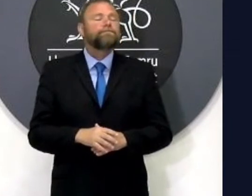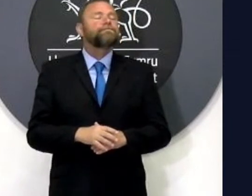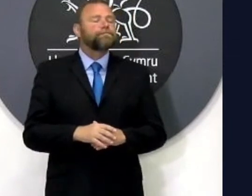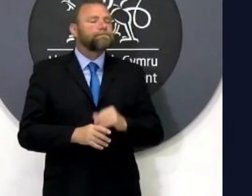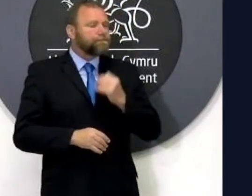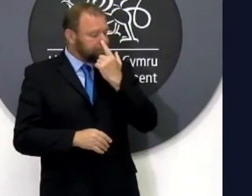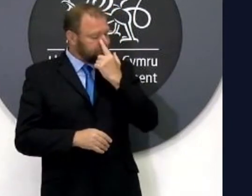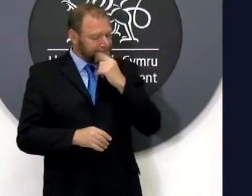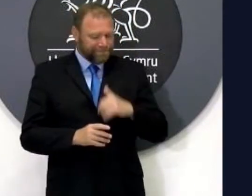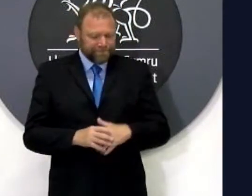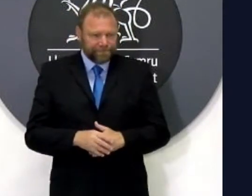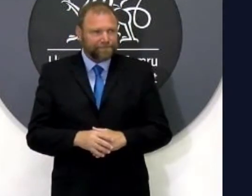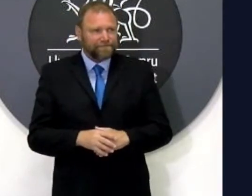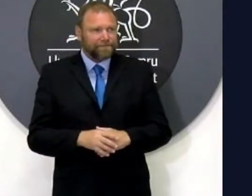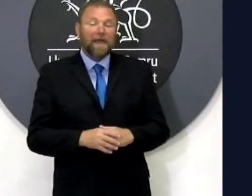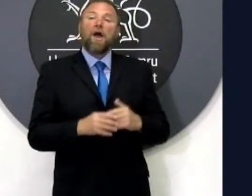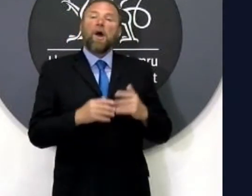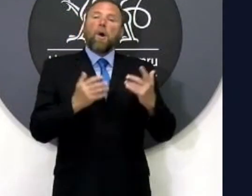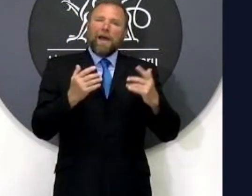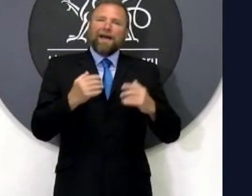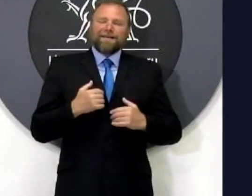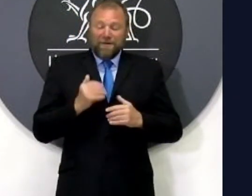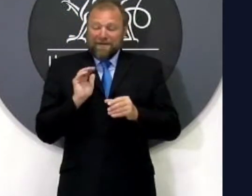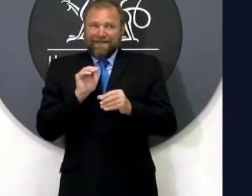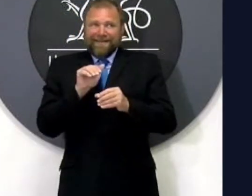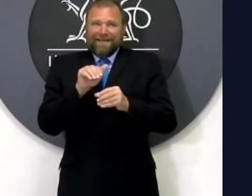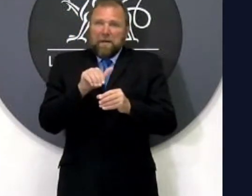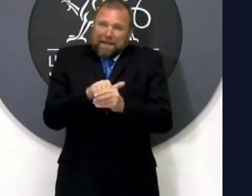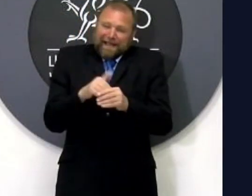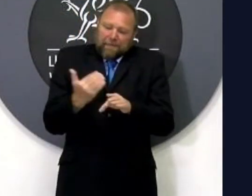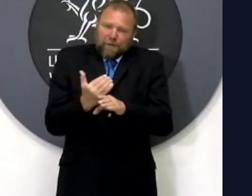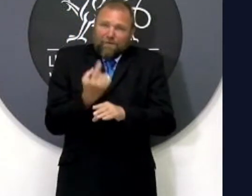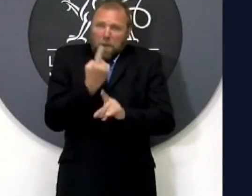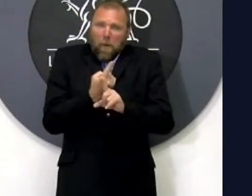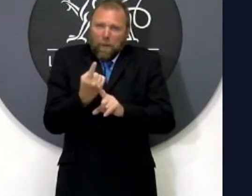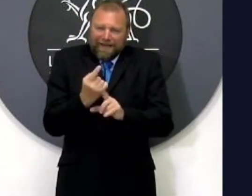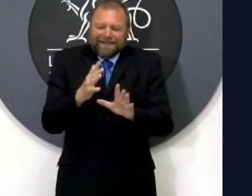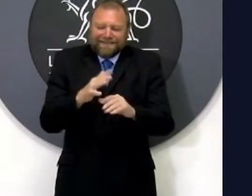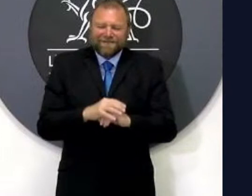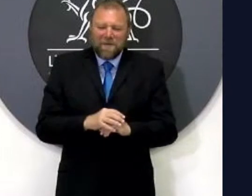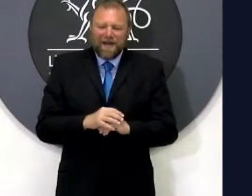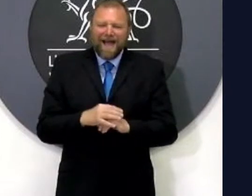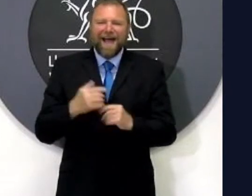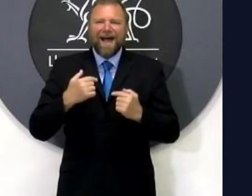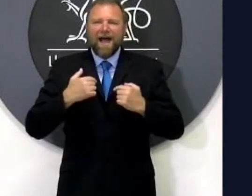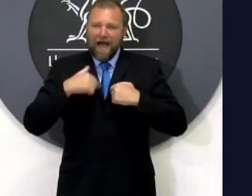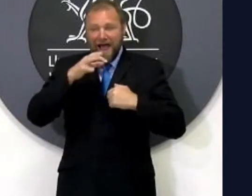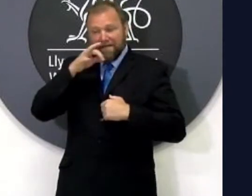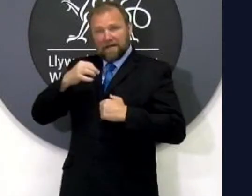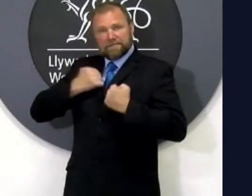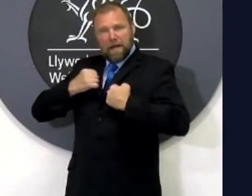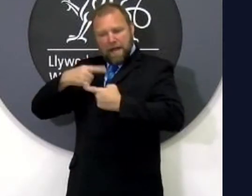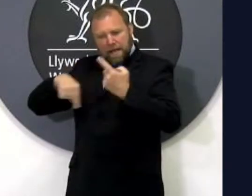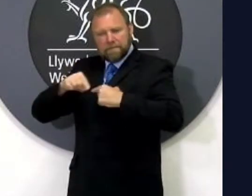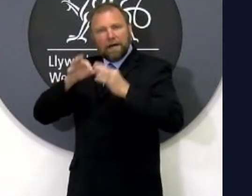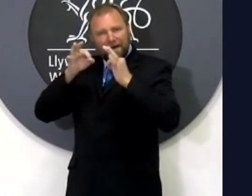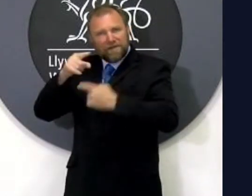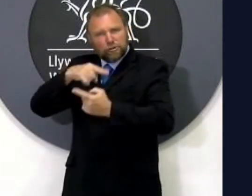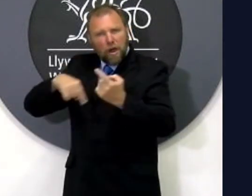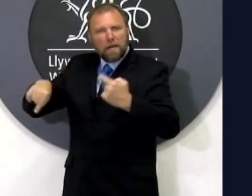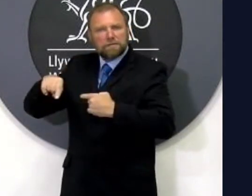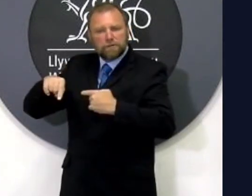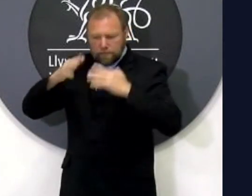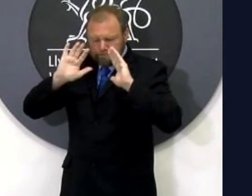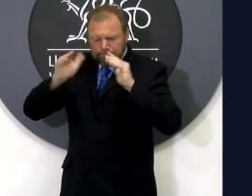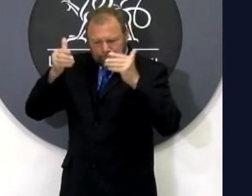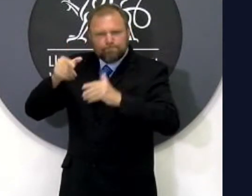Well, I've just been in the job for over a week, and this is an area that I have asked my officials to really focus on. I'm very aware that there are literally tens of thousands